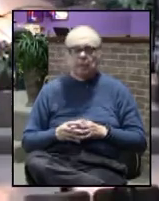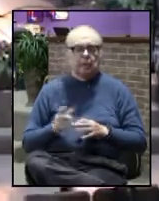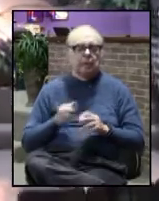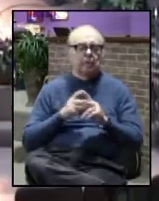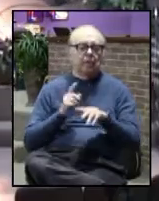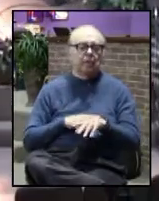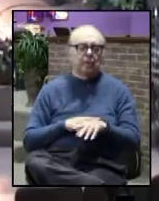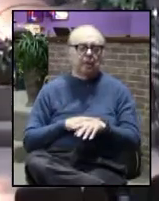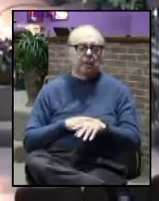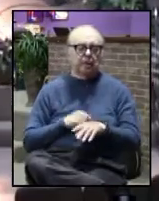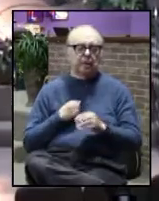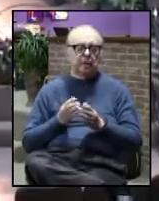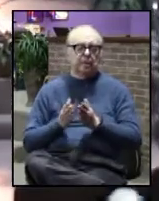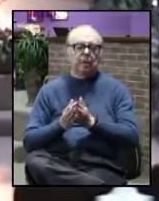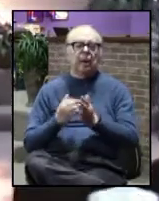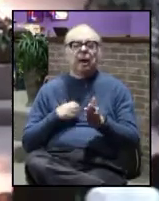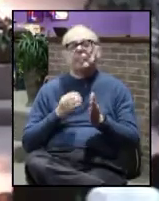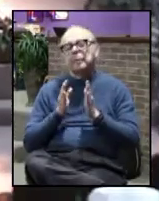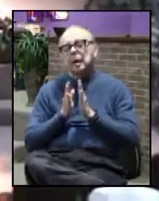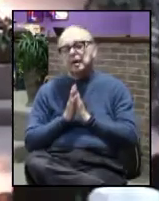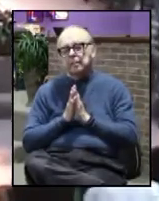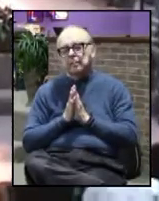Every time I get on a cruise ship, I pray.